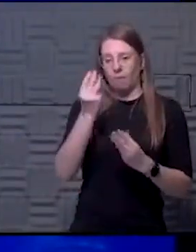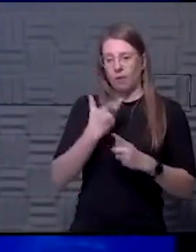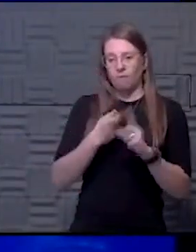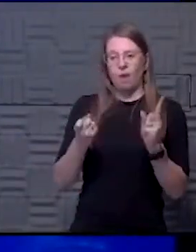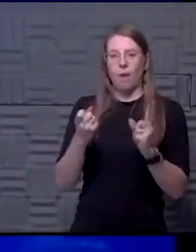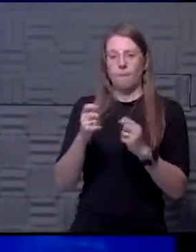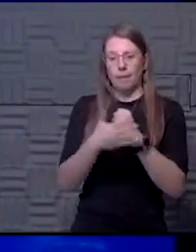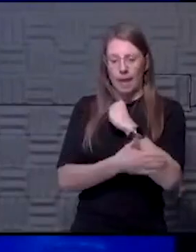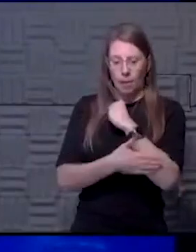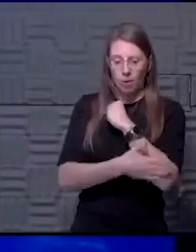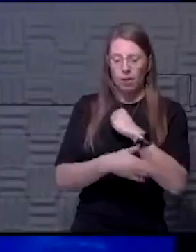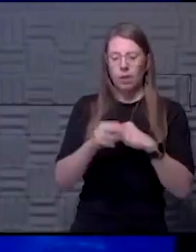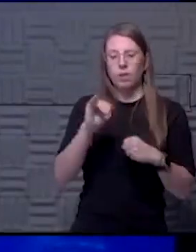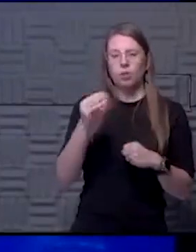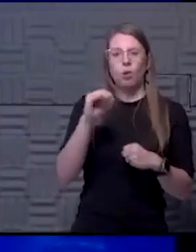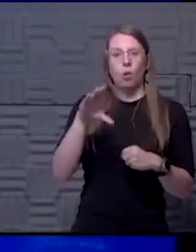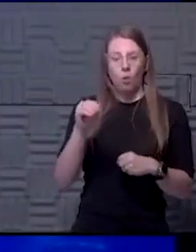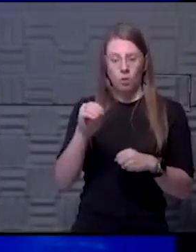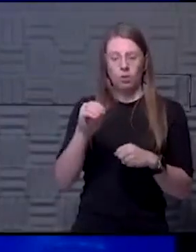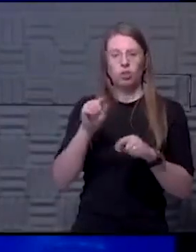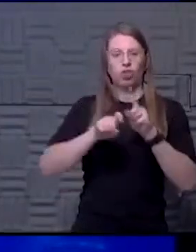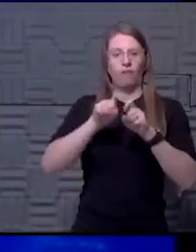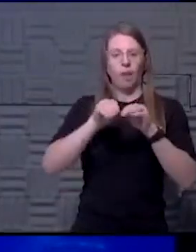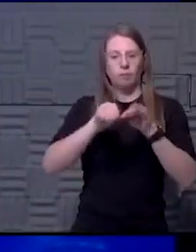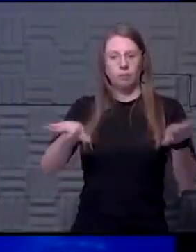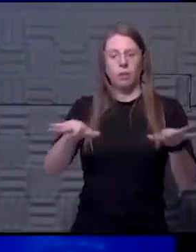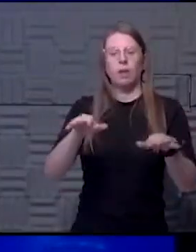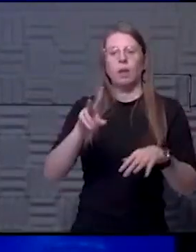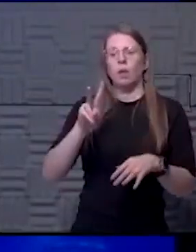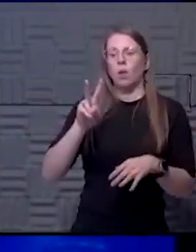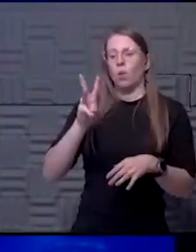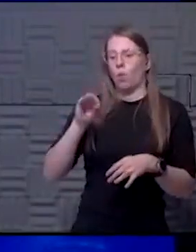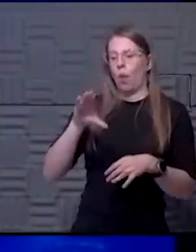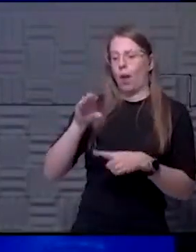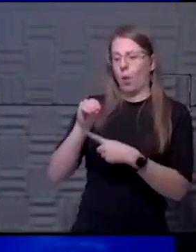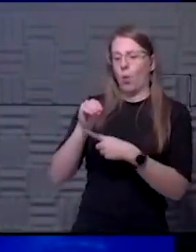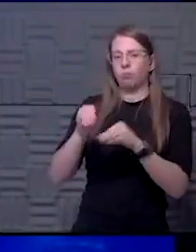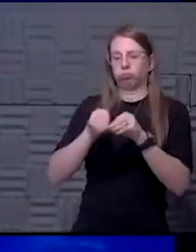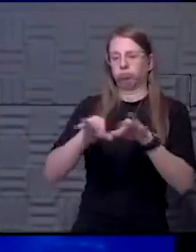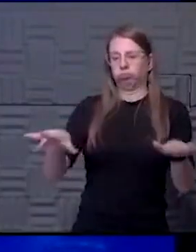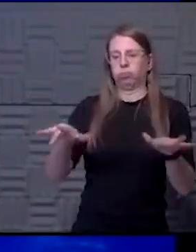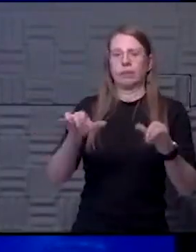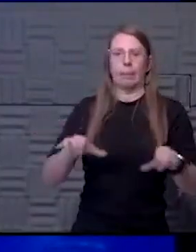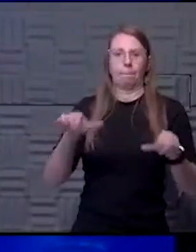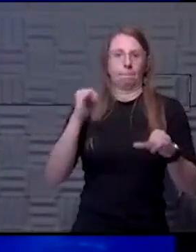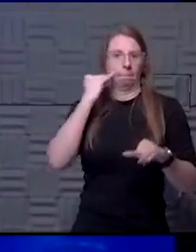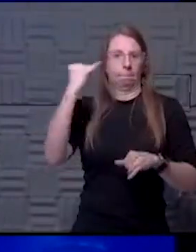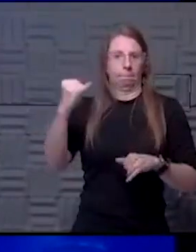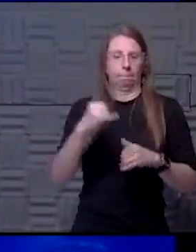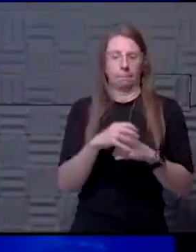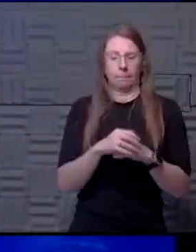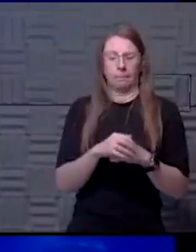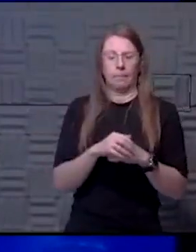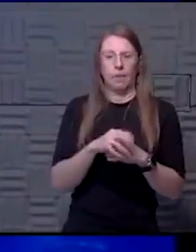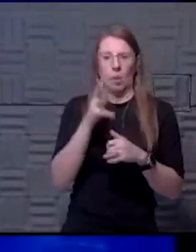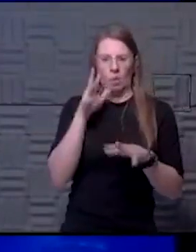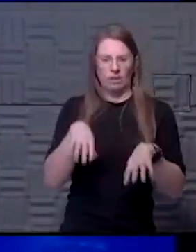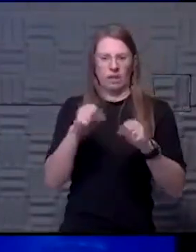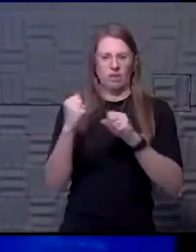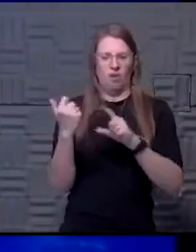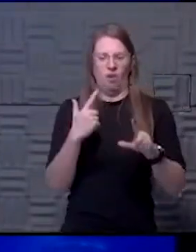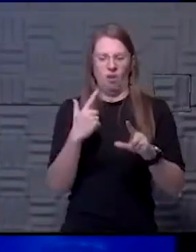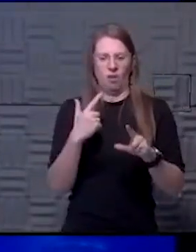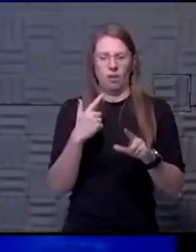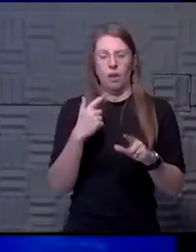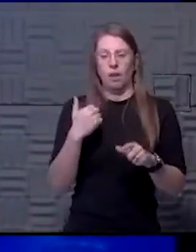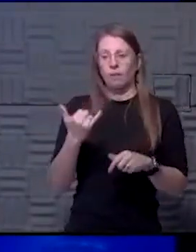know Wyandotte, or Johnson County has put out a survey. I know Wyandotte County is working on the same thing. So when you look at that it'll take all of us to do that. I was on a phone